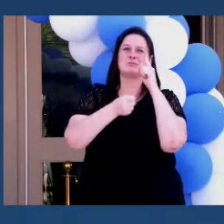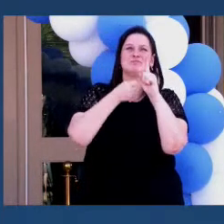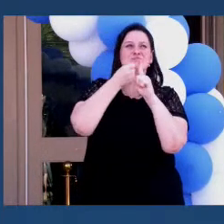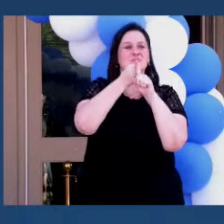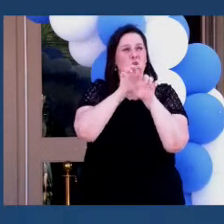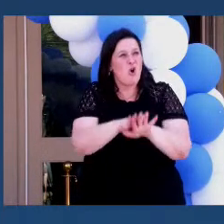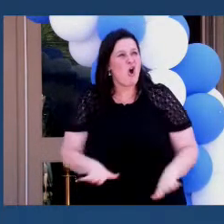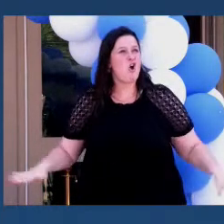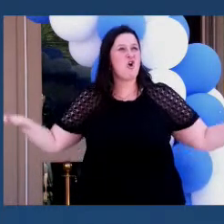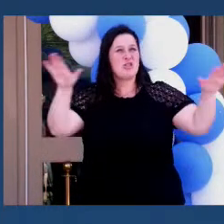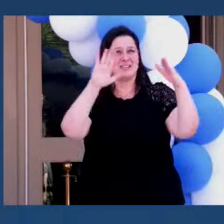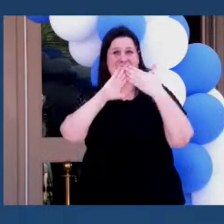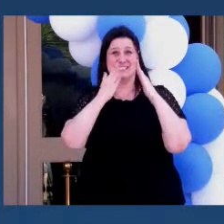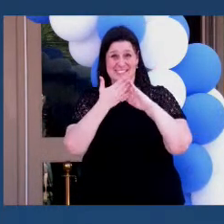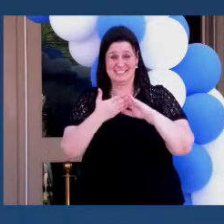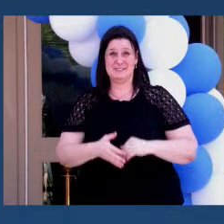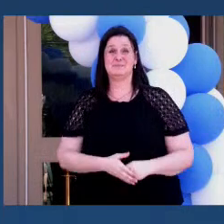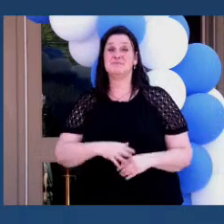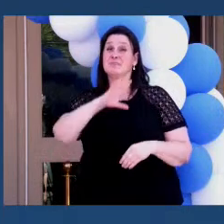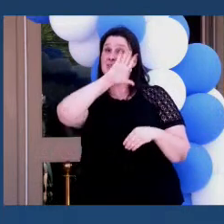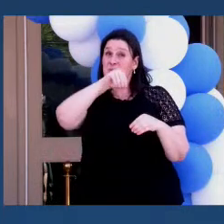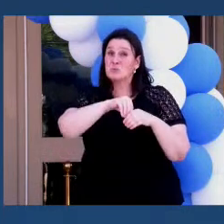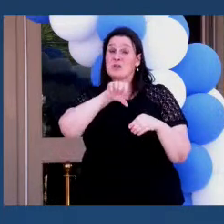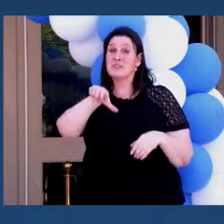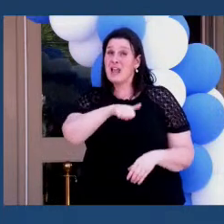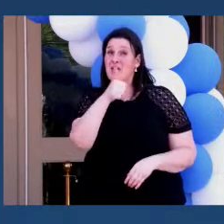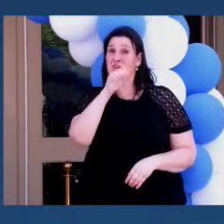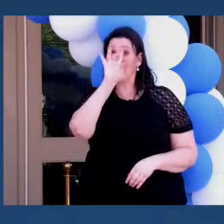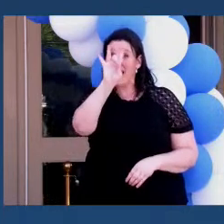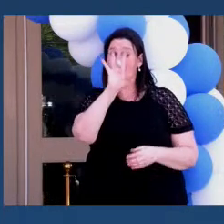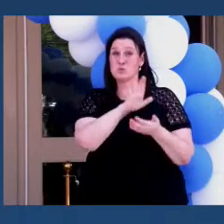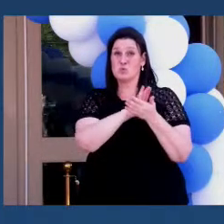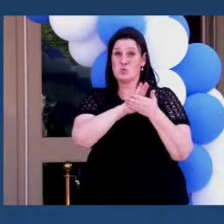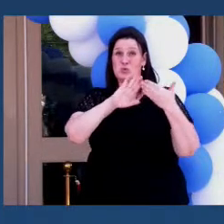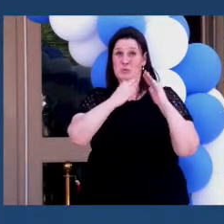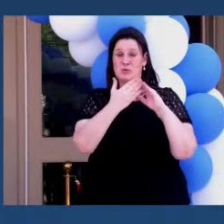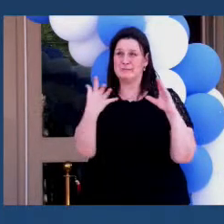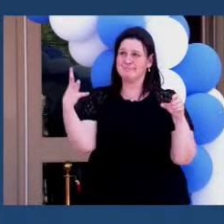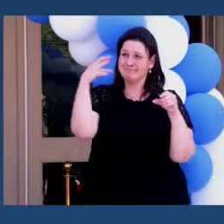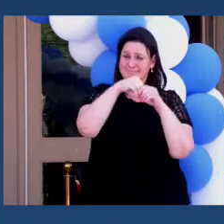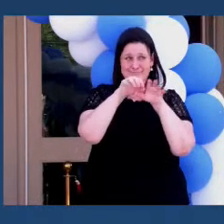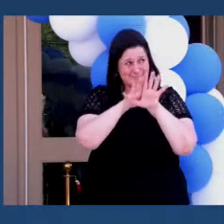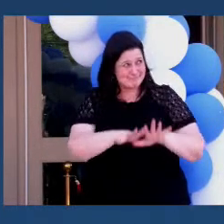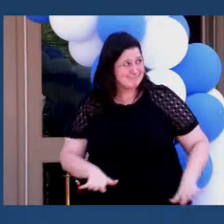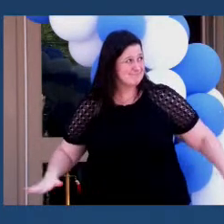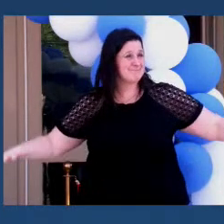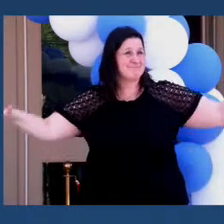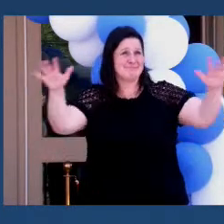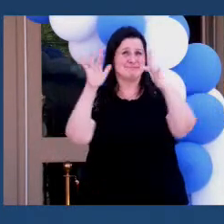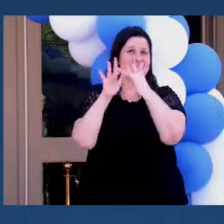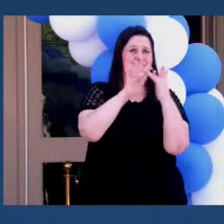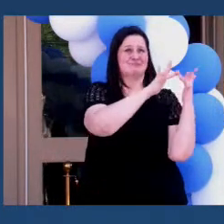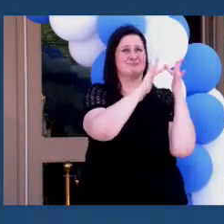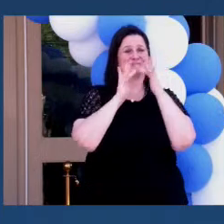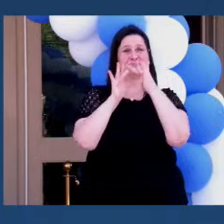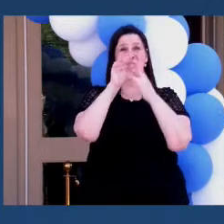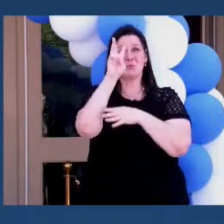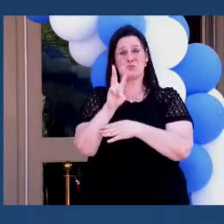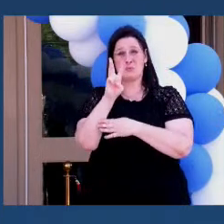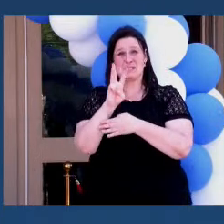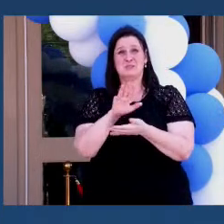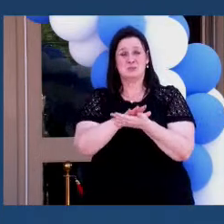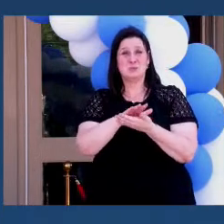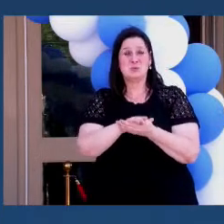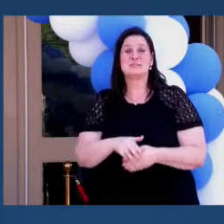large, including the other 8 school communities that make up our cross-district network. Today marks